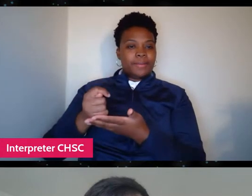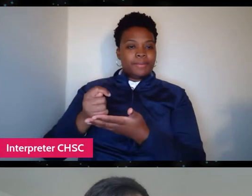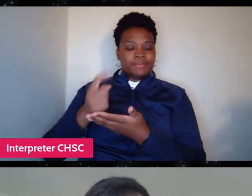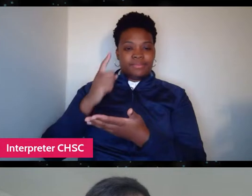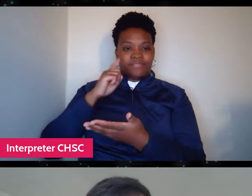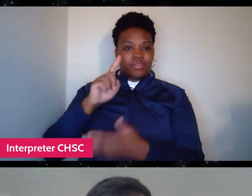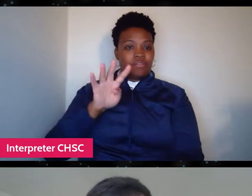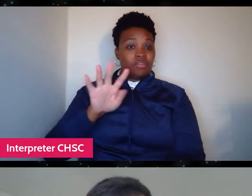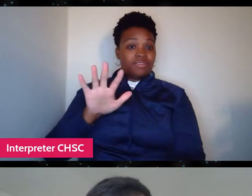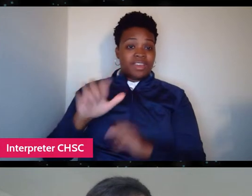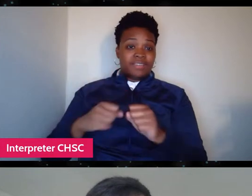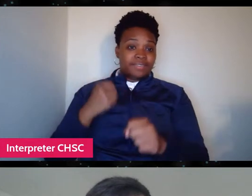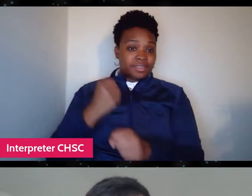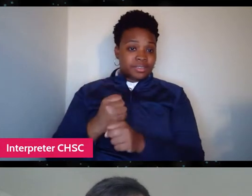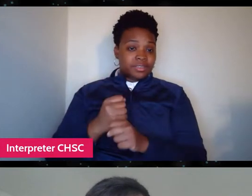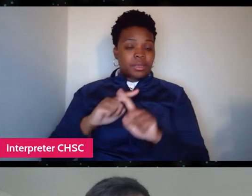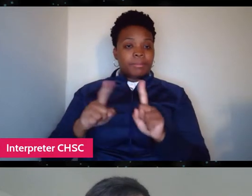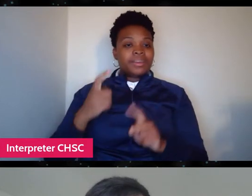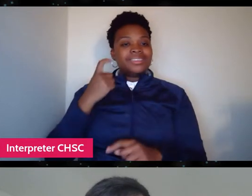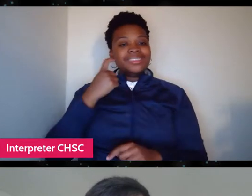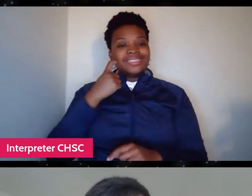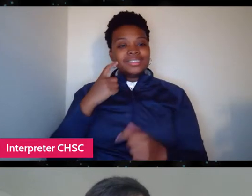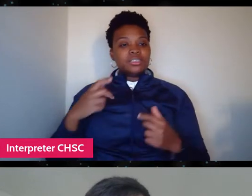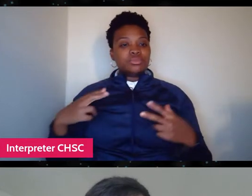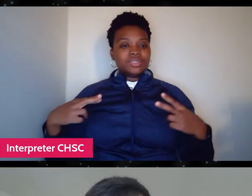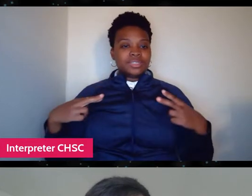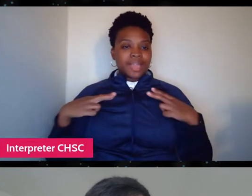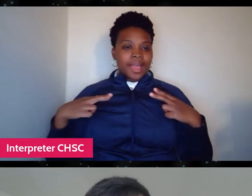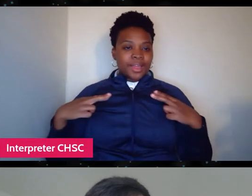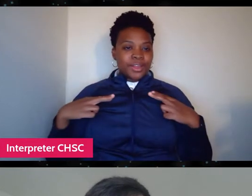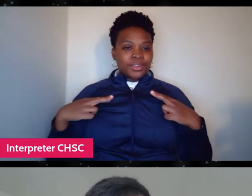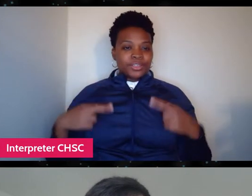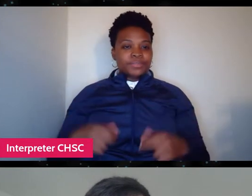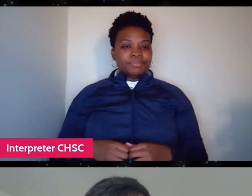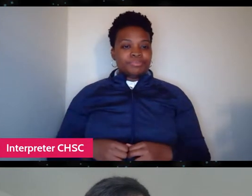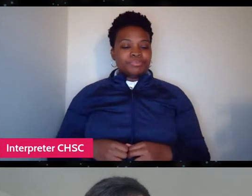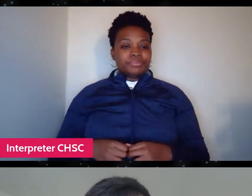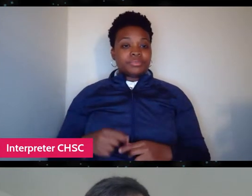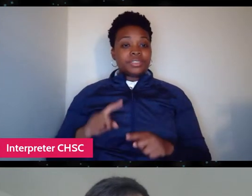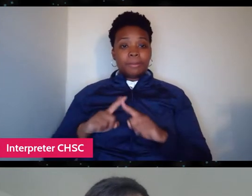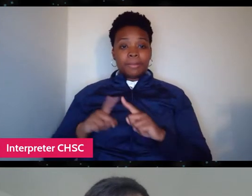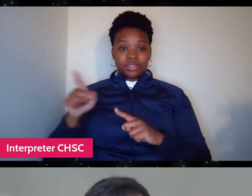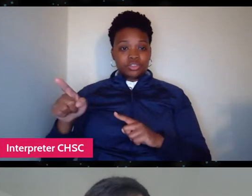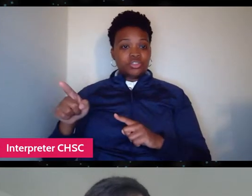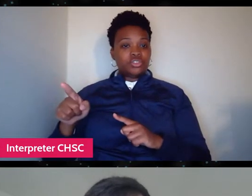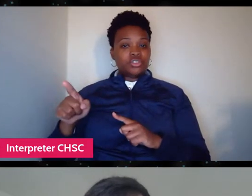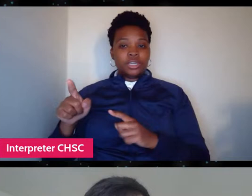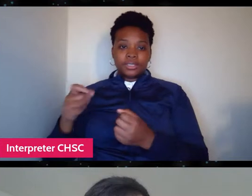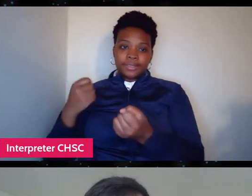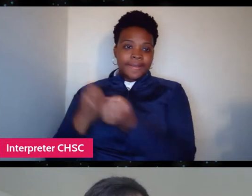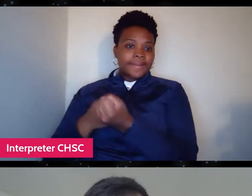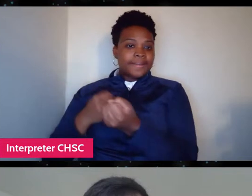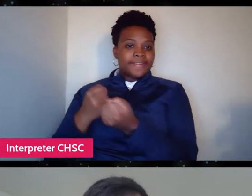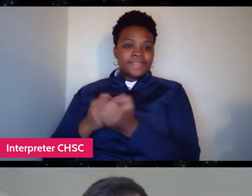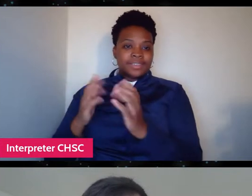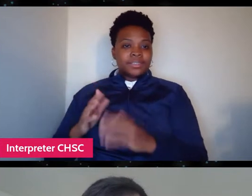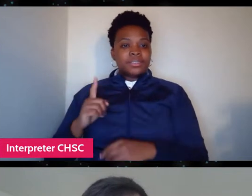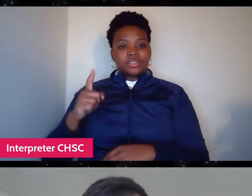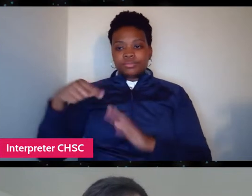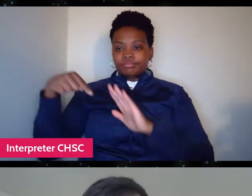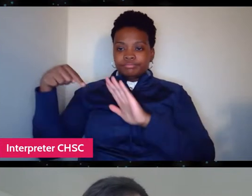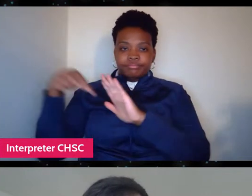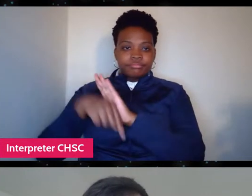know, 45 years, but she just retired. But she's an activist. She deeply